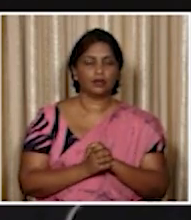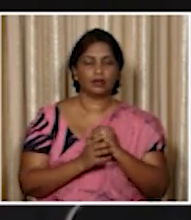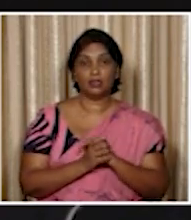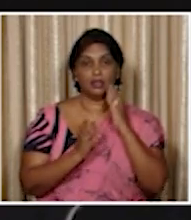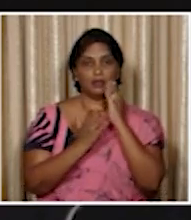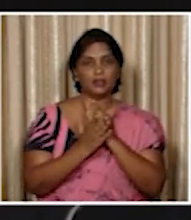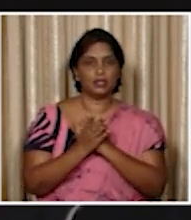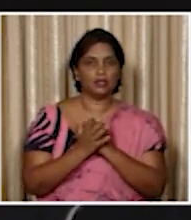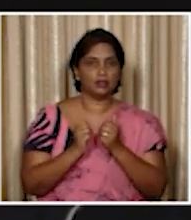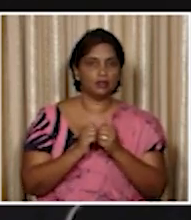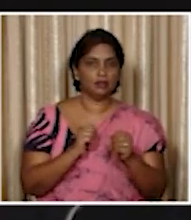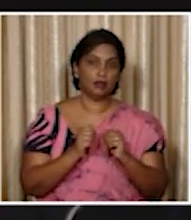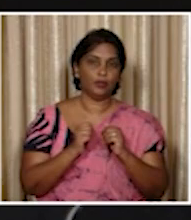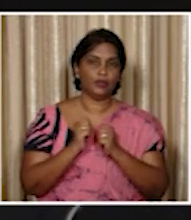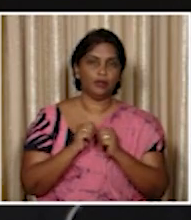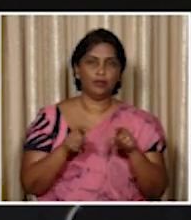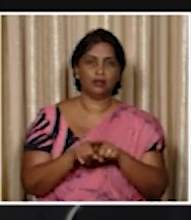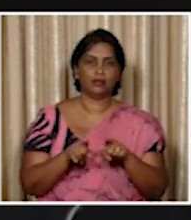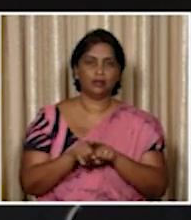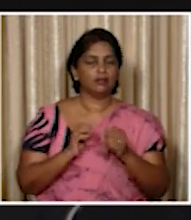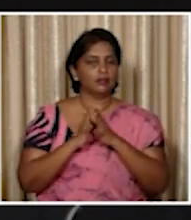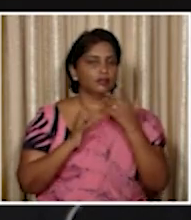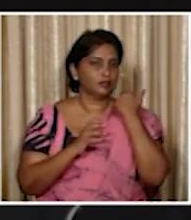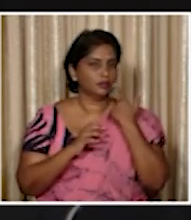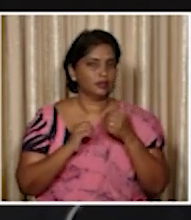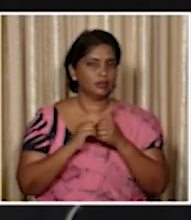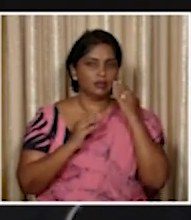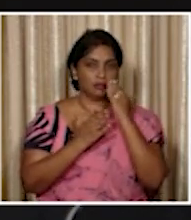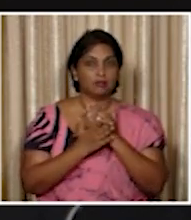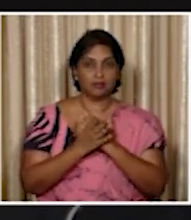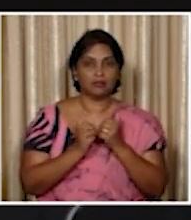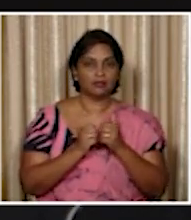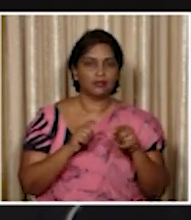but since it has validity, we will be voting for it. Thank you.